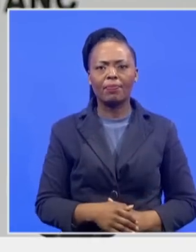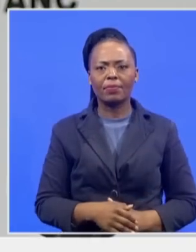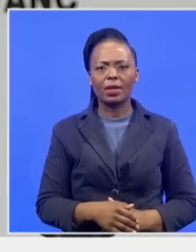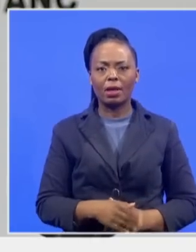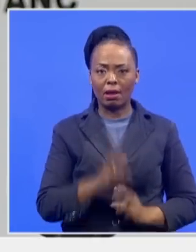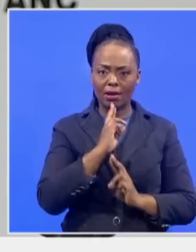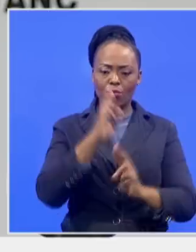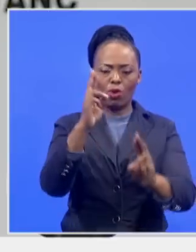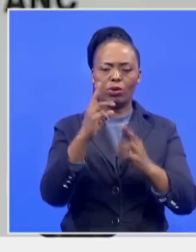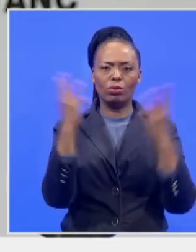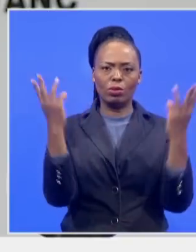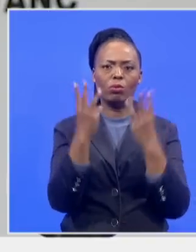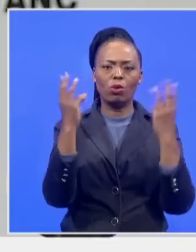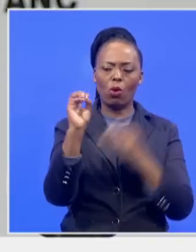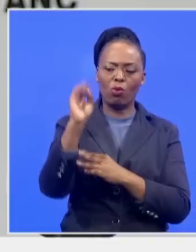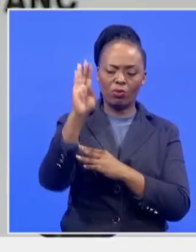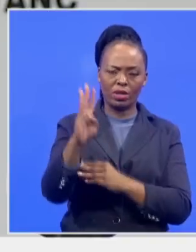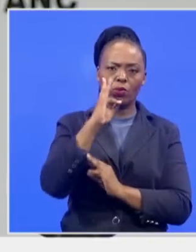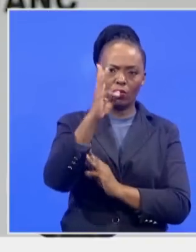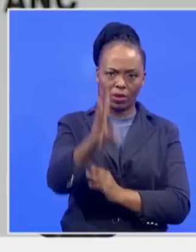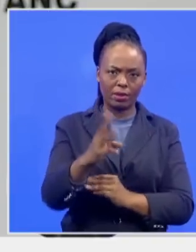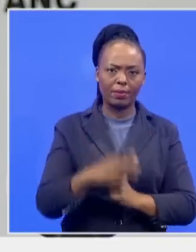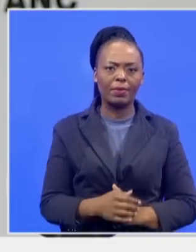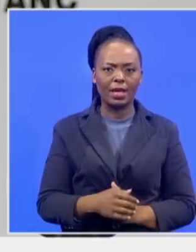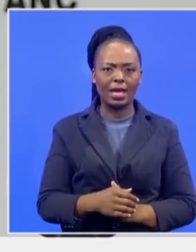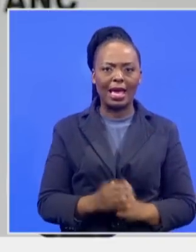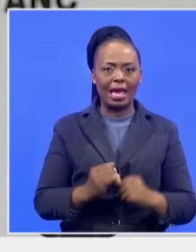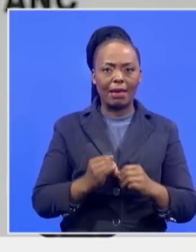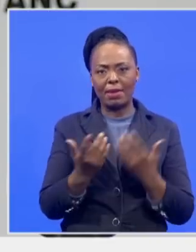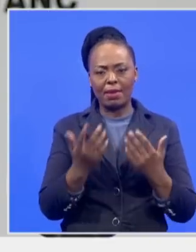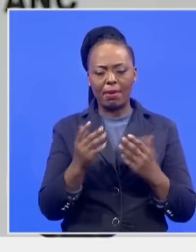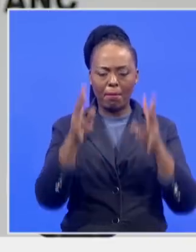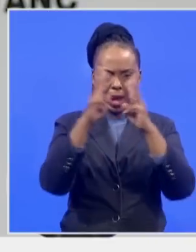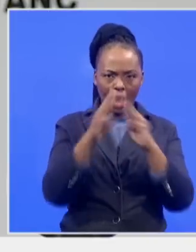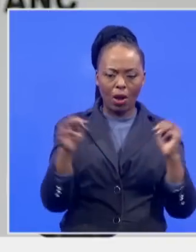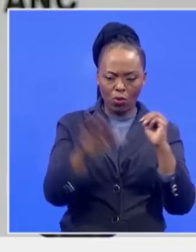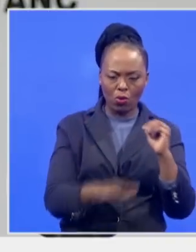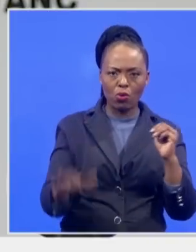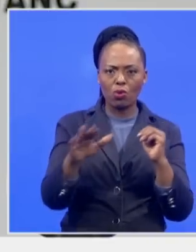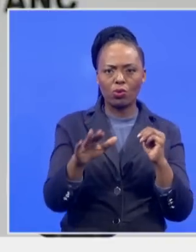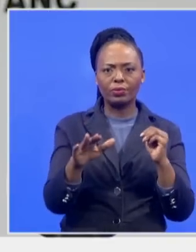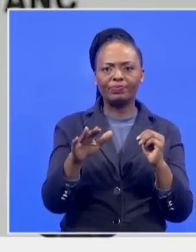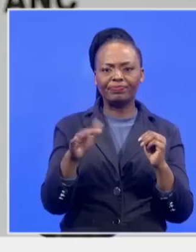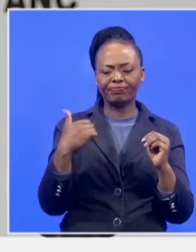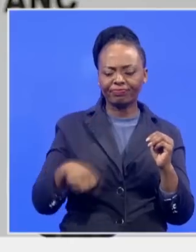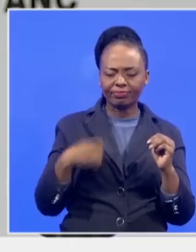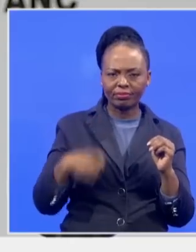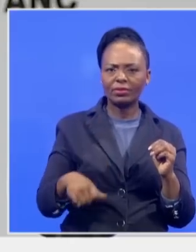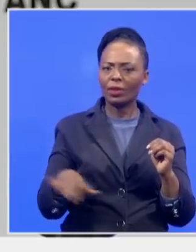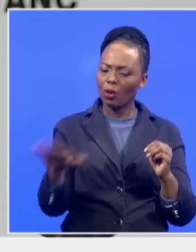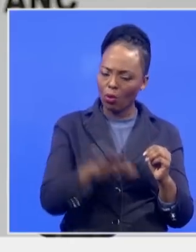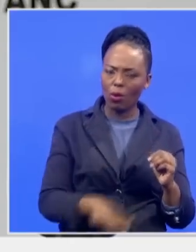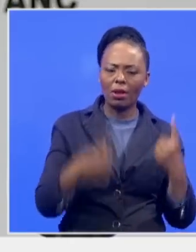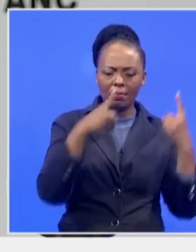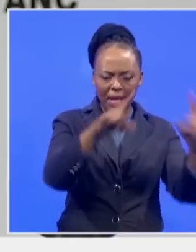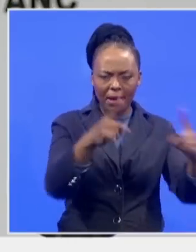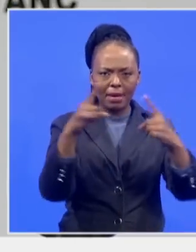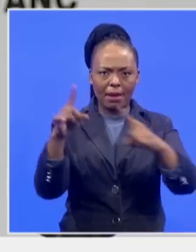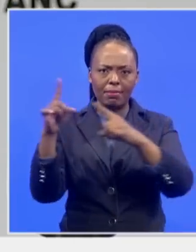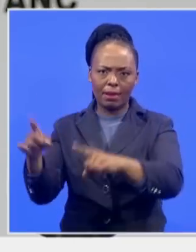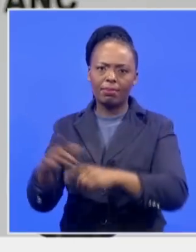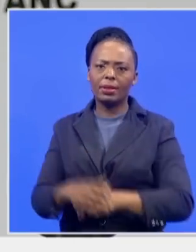reporting to our people in Bloemfontein, areas, Mangaung, Metro, everywhere. We will be reporting